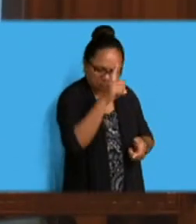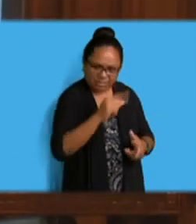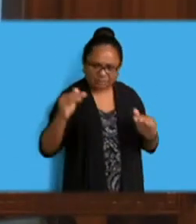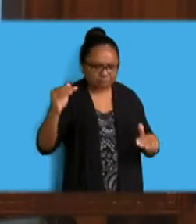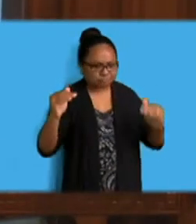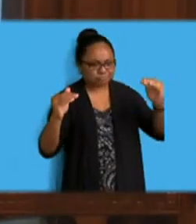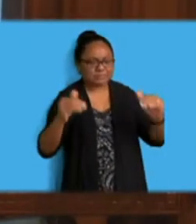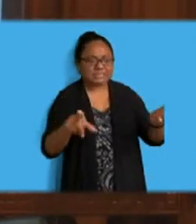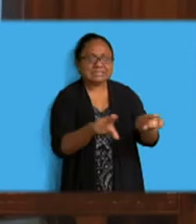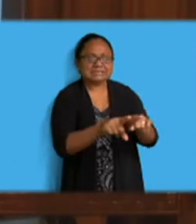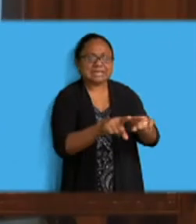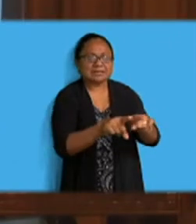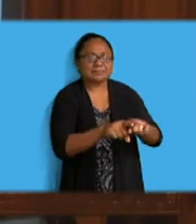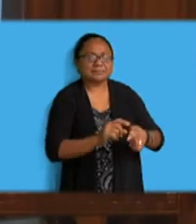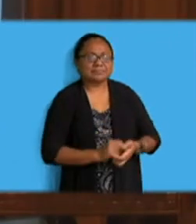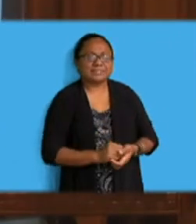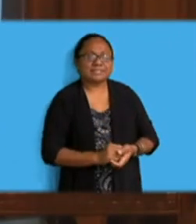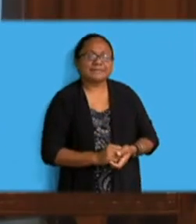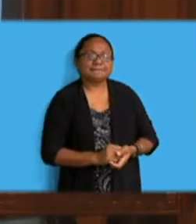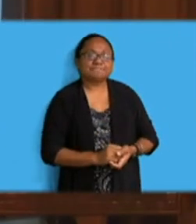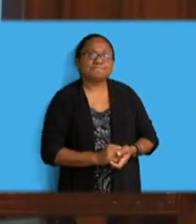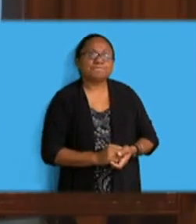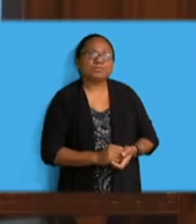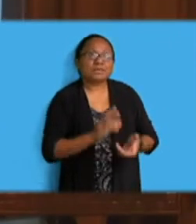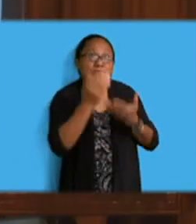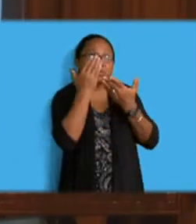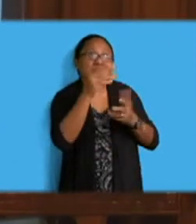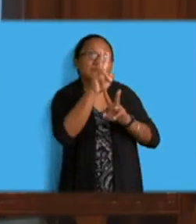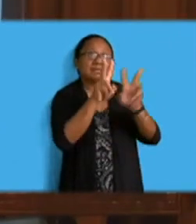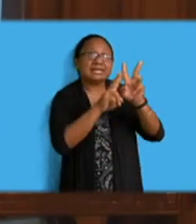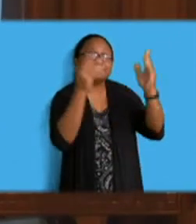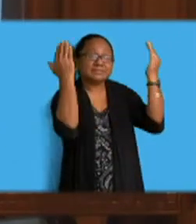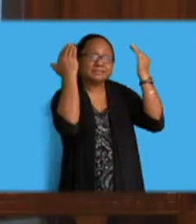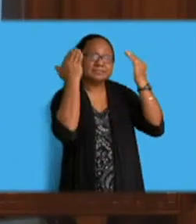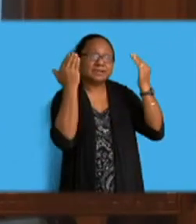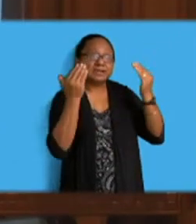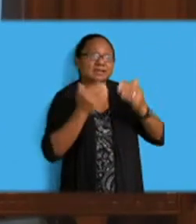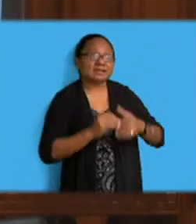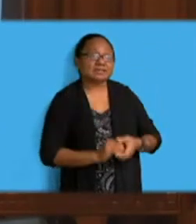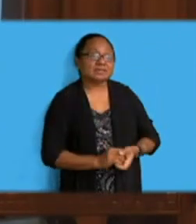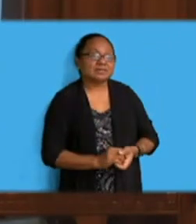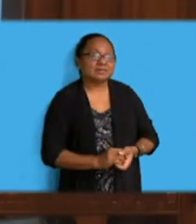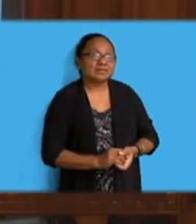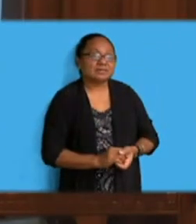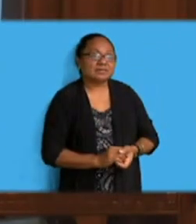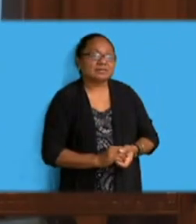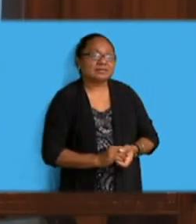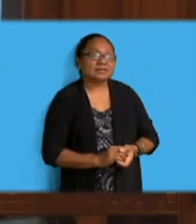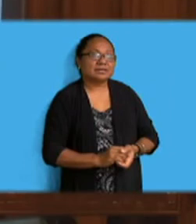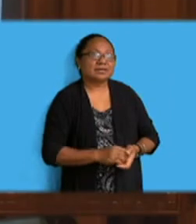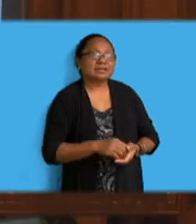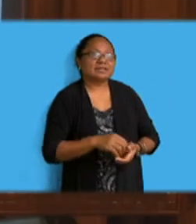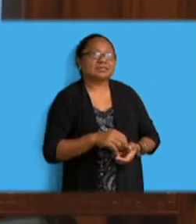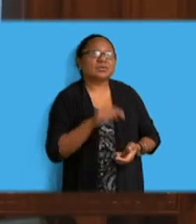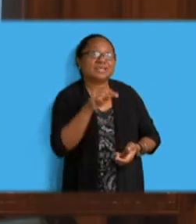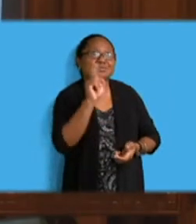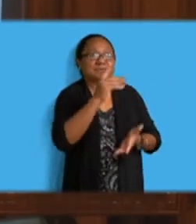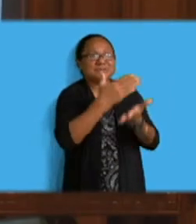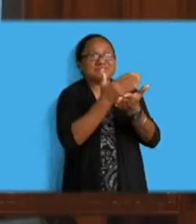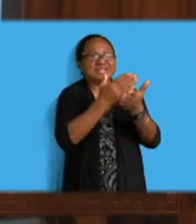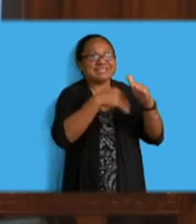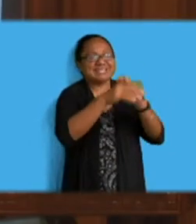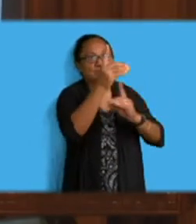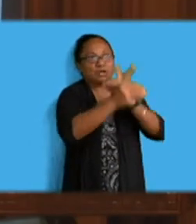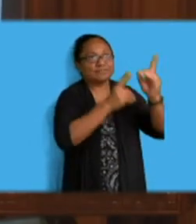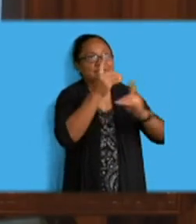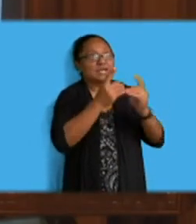cannot deliver 100% pass rate. Honourable Deputy Speaker, this is the spin-off we did at the conference, Head Teachers Conference, when we